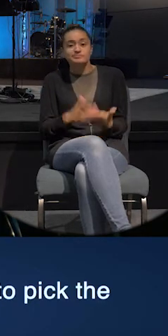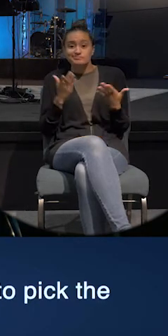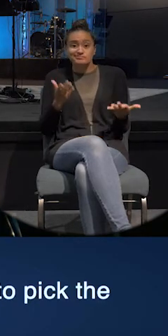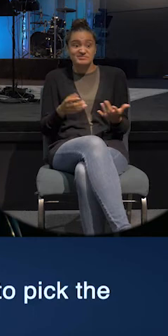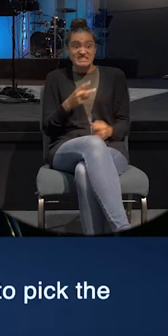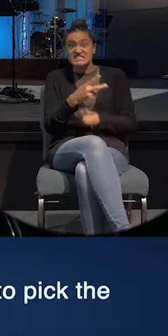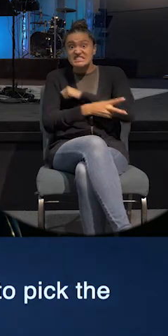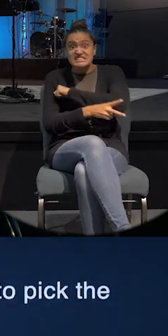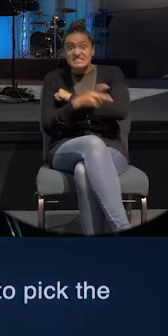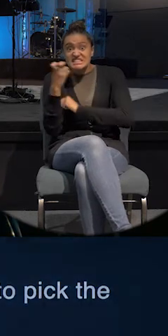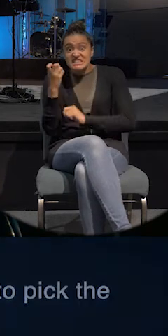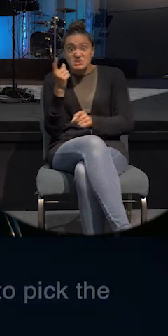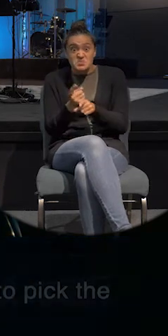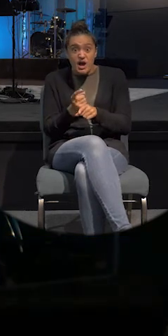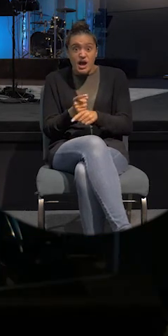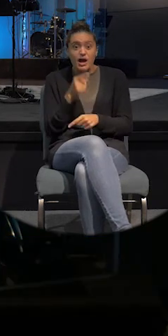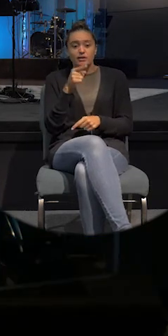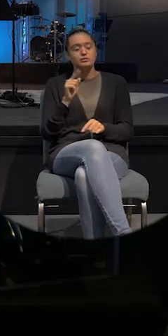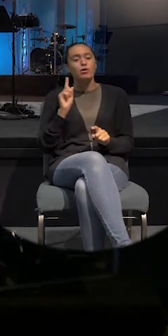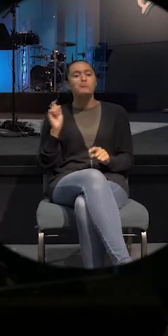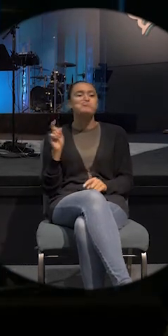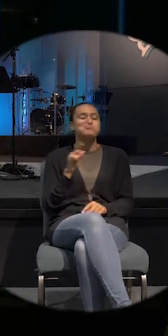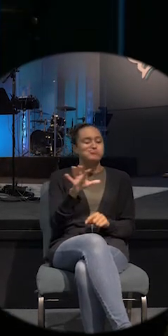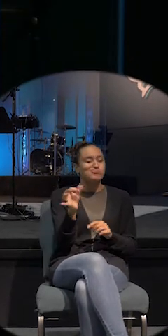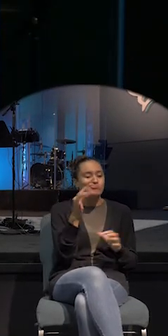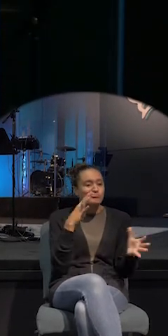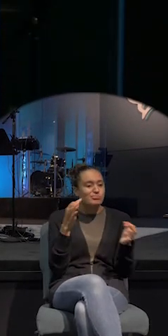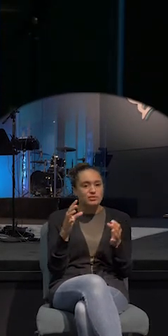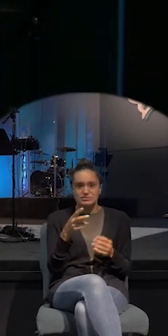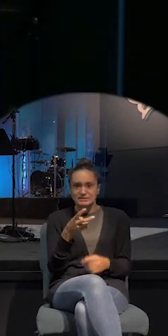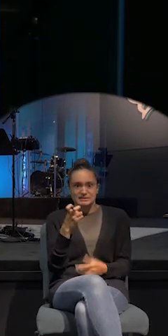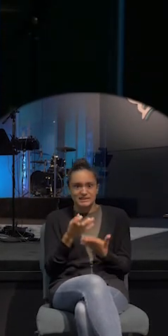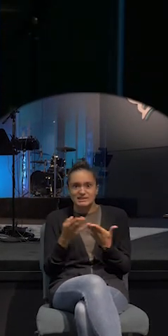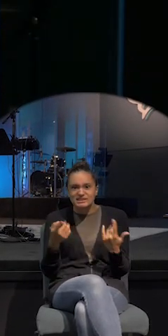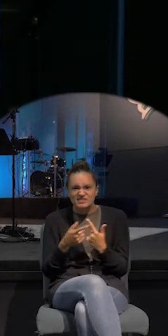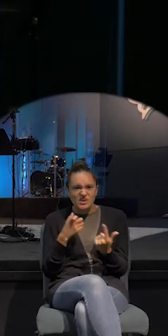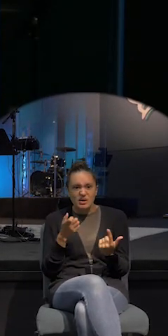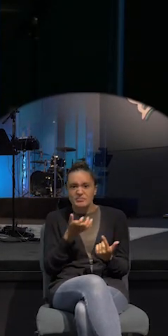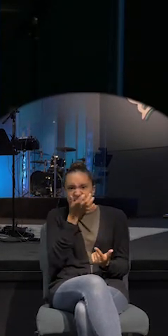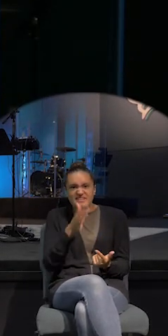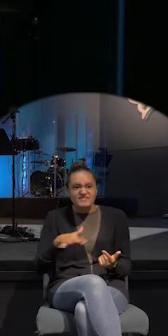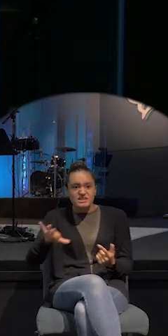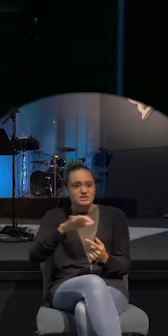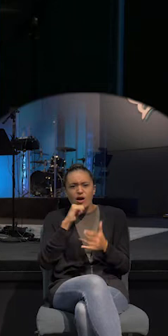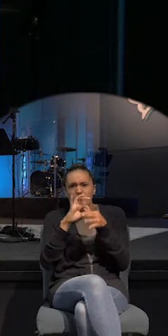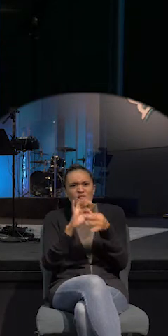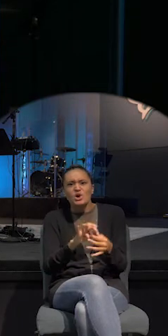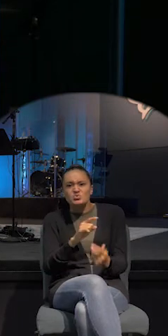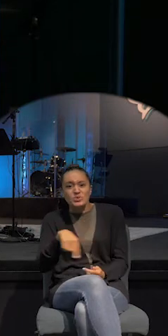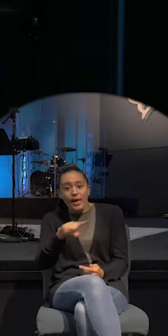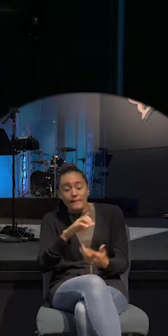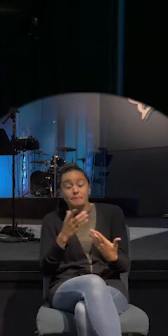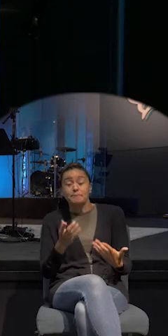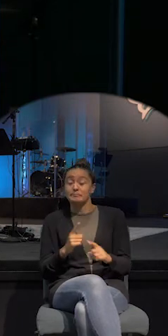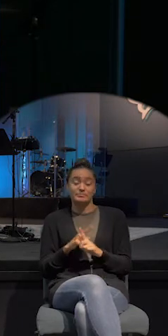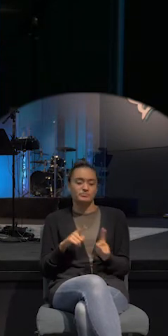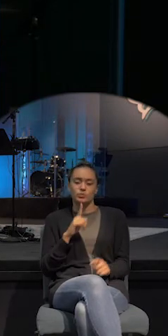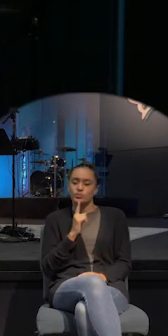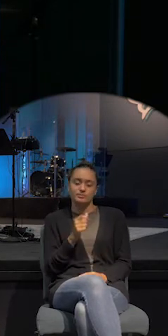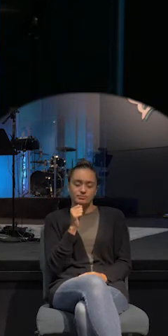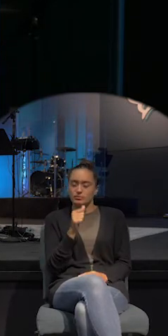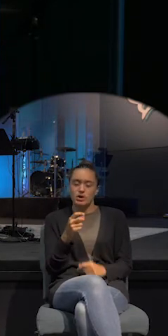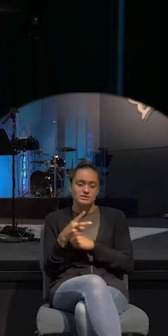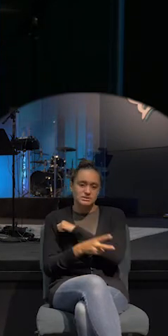they're stealing, aren't they? I mean, they're going through and they're taking things from the fields that don't belong to them. But they weren't